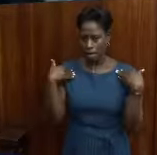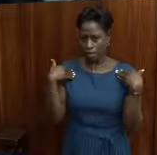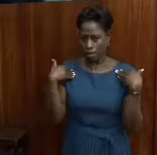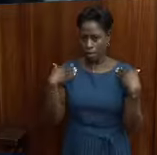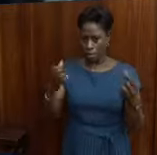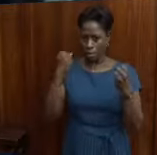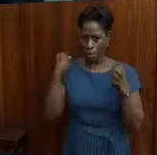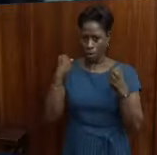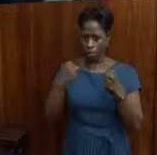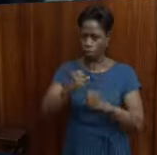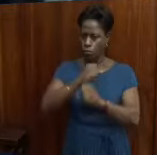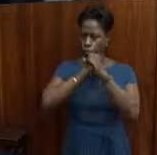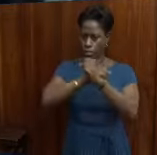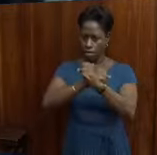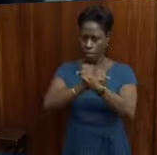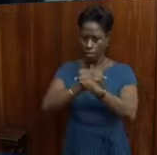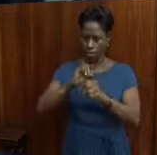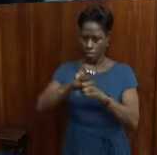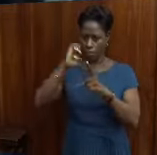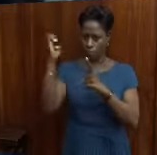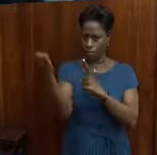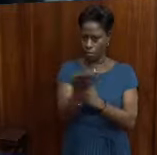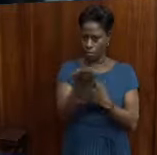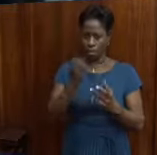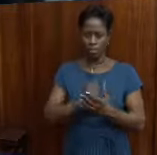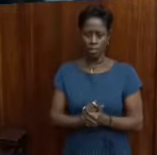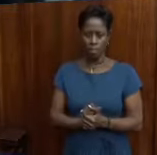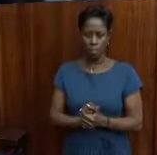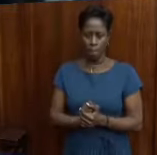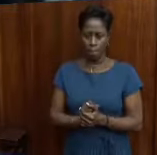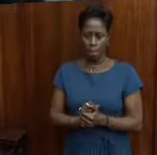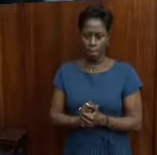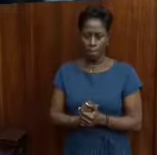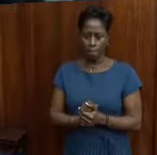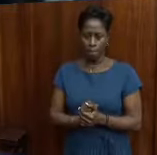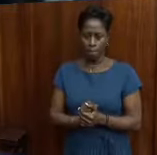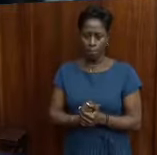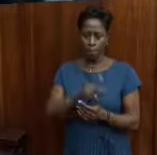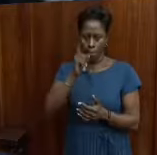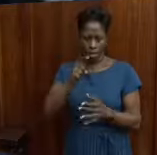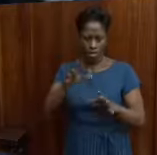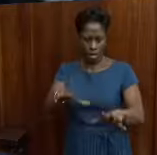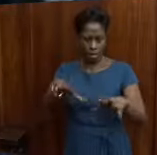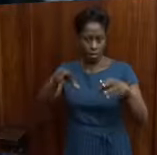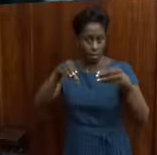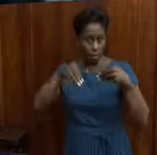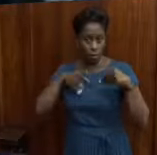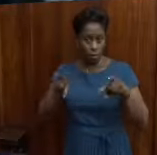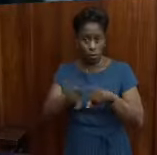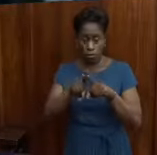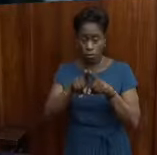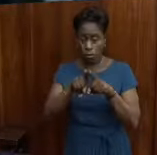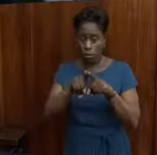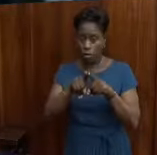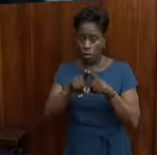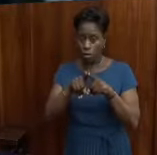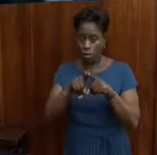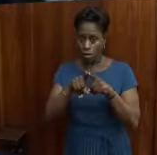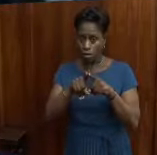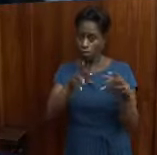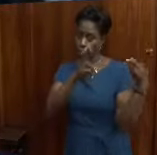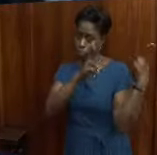of the environment and the patrimony of their country. An acceptance of the importance of the role of the family in building the